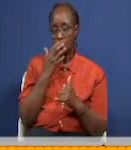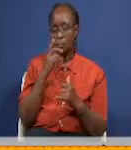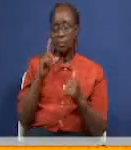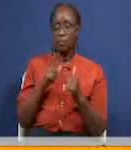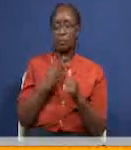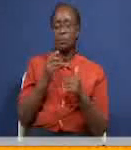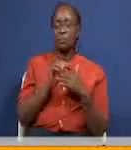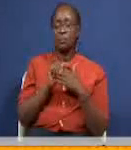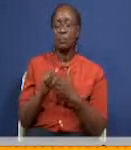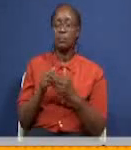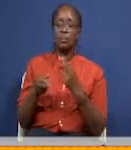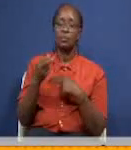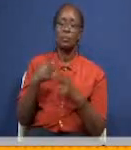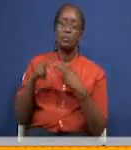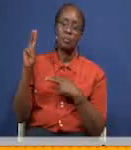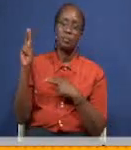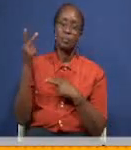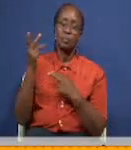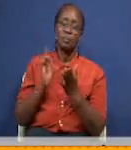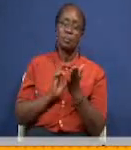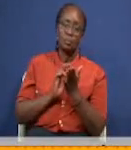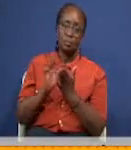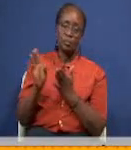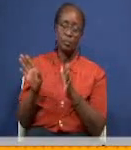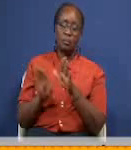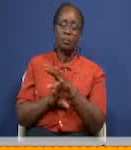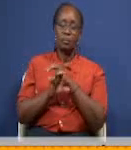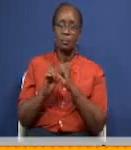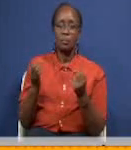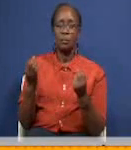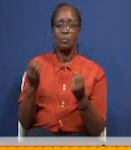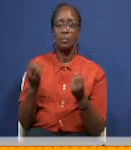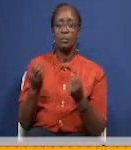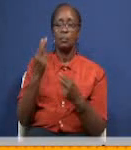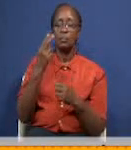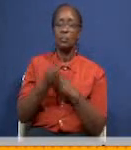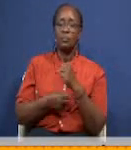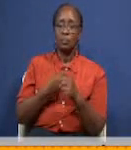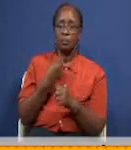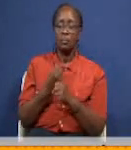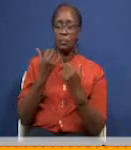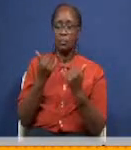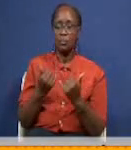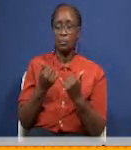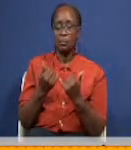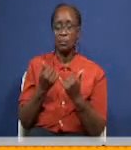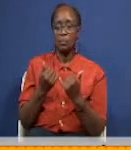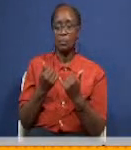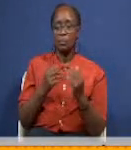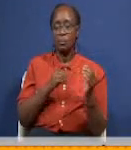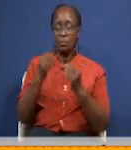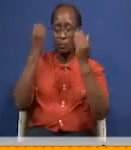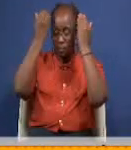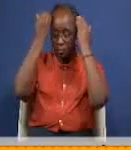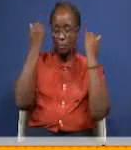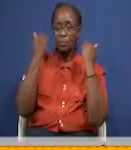kuthure tonya kirima kunyisturi ndeguru ya Kenya, kuthure wakebiru wakitine ja munini o rais, kwa ipindi kia mwaka ere, na ndeno ntonte tujine kinite kotini,